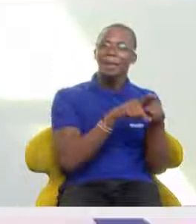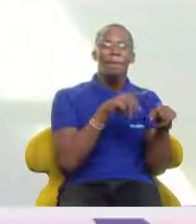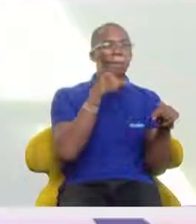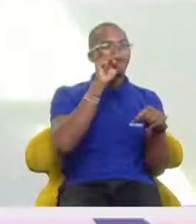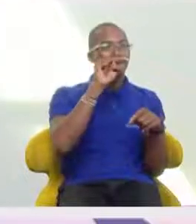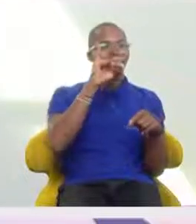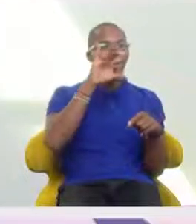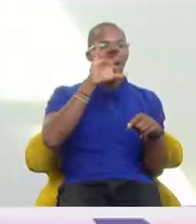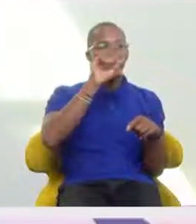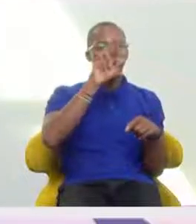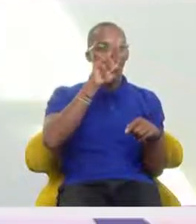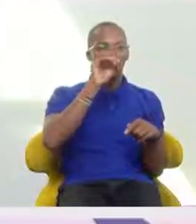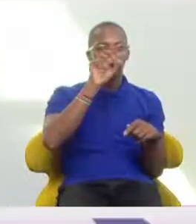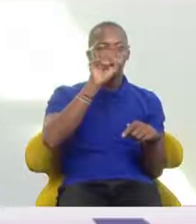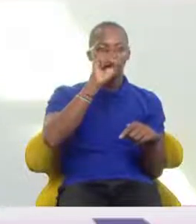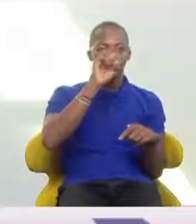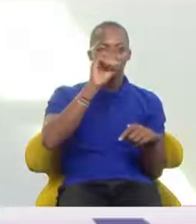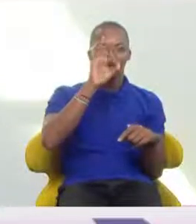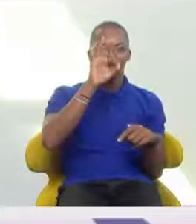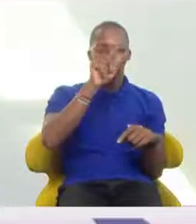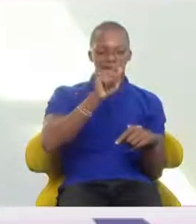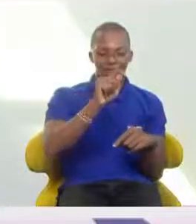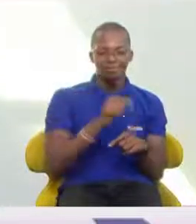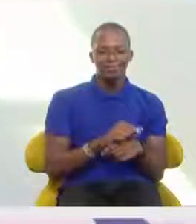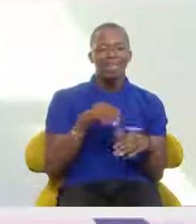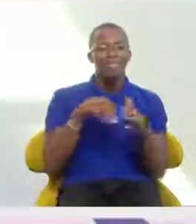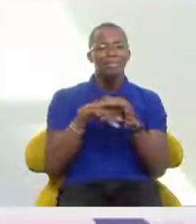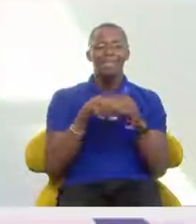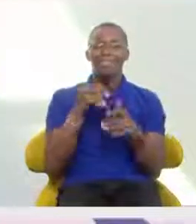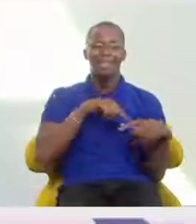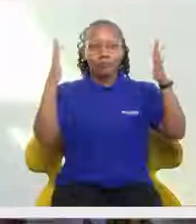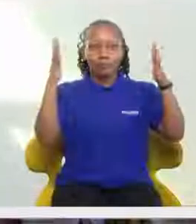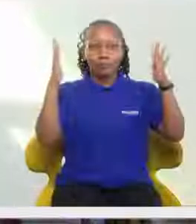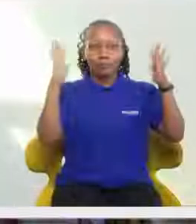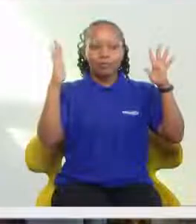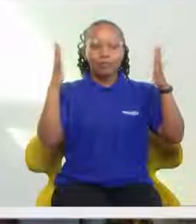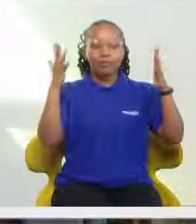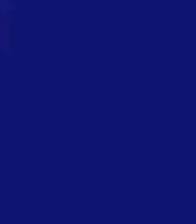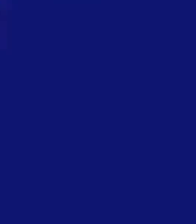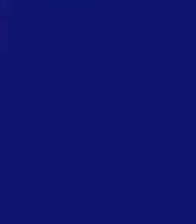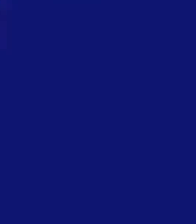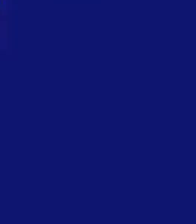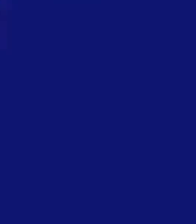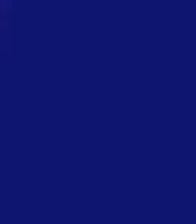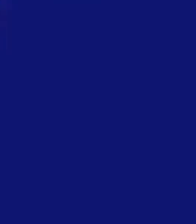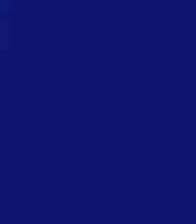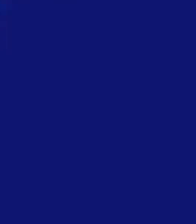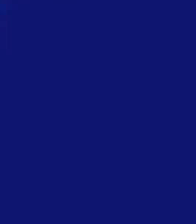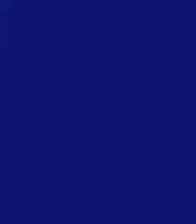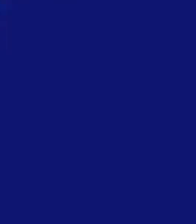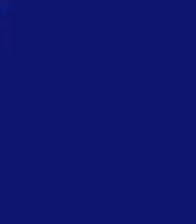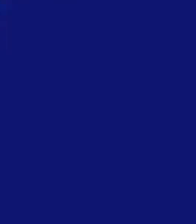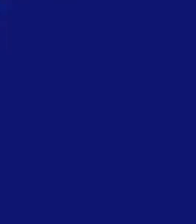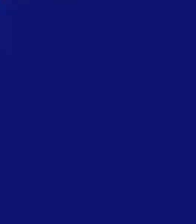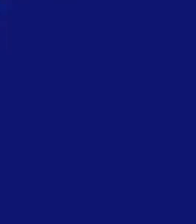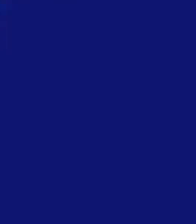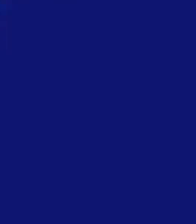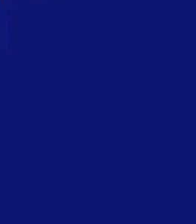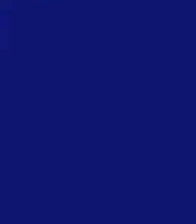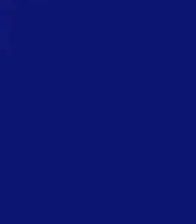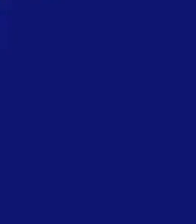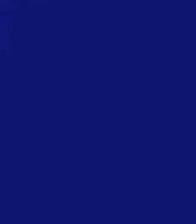we are counting on you to keep it alive across Africa. The next 2 days will be filled with a lot of valuable